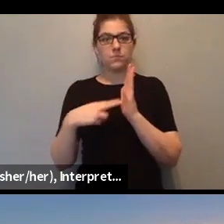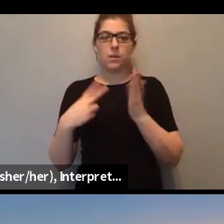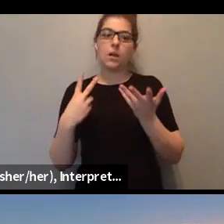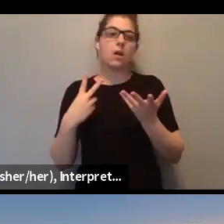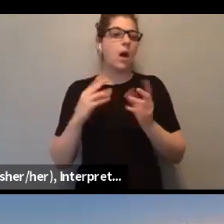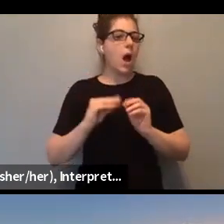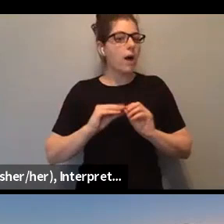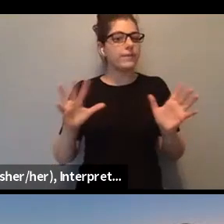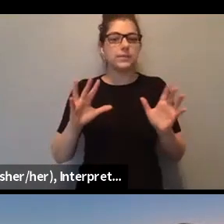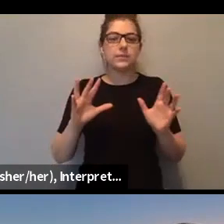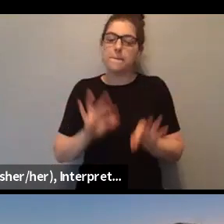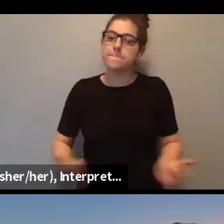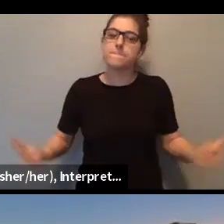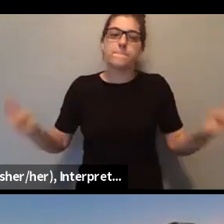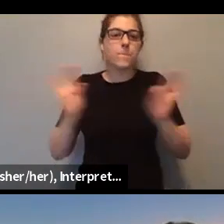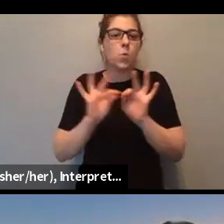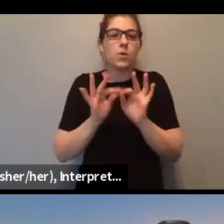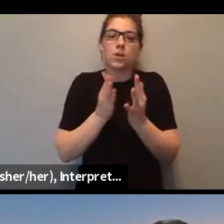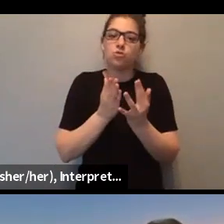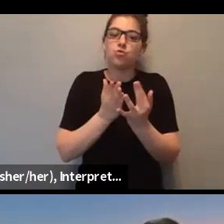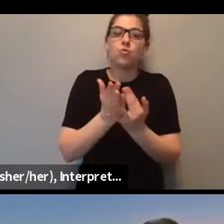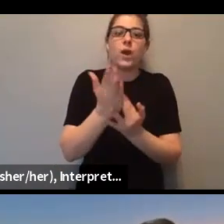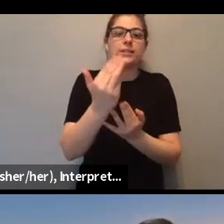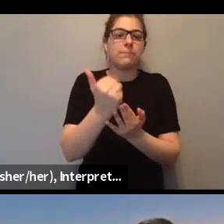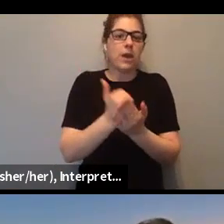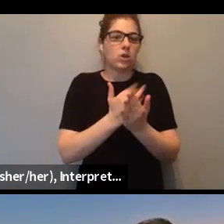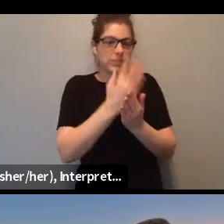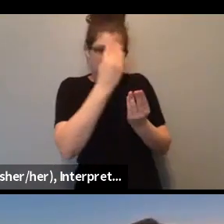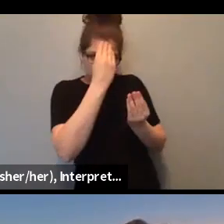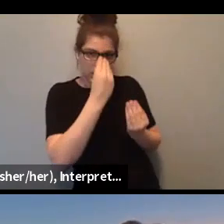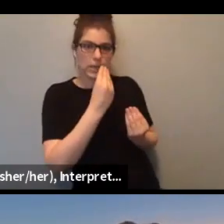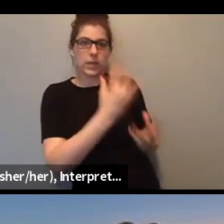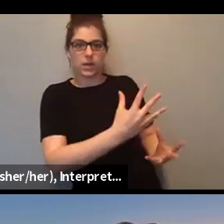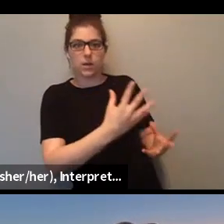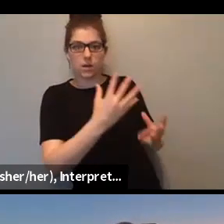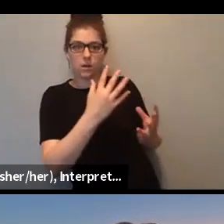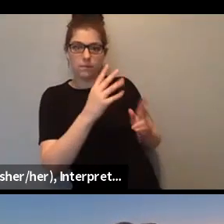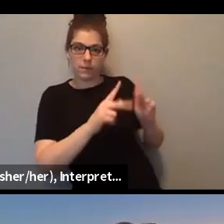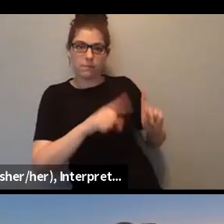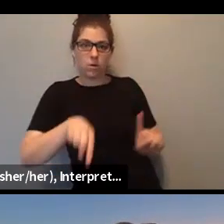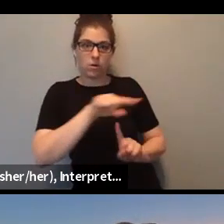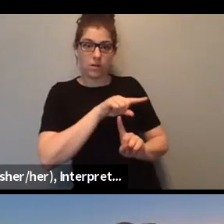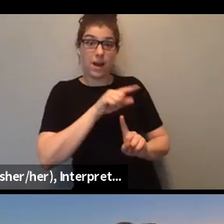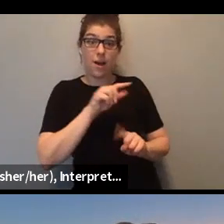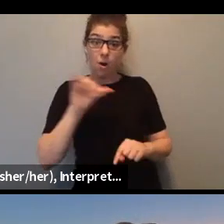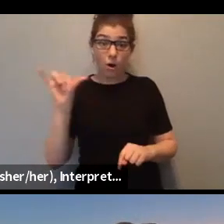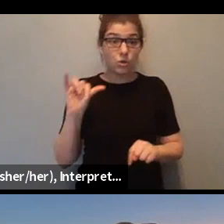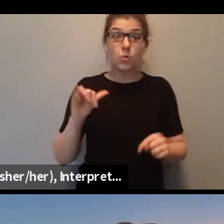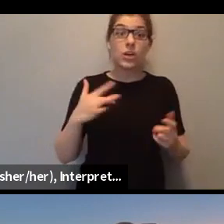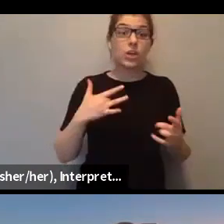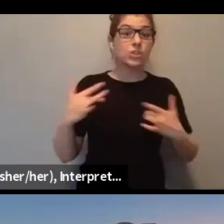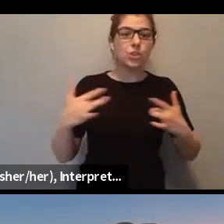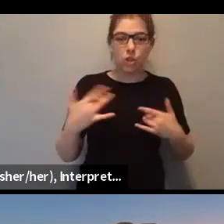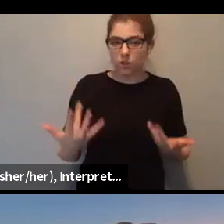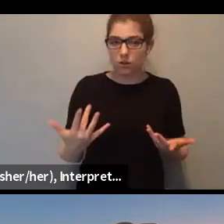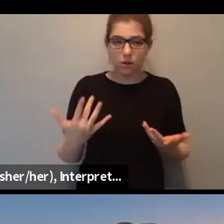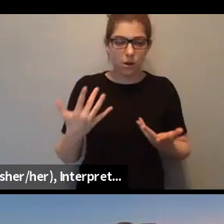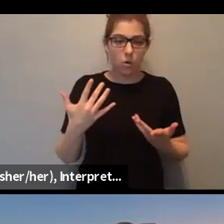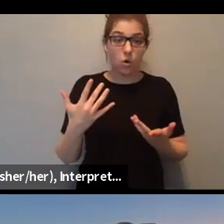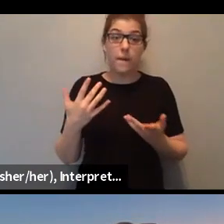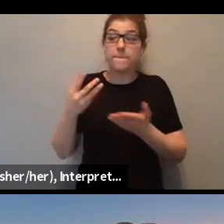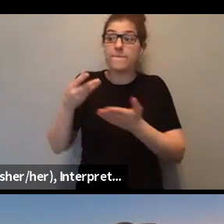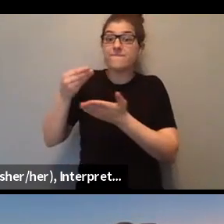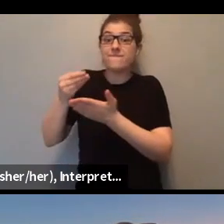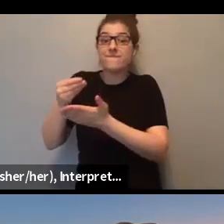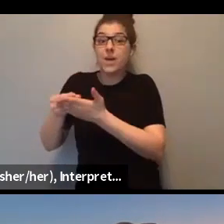transparency. I think that's very important. I also am concerned about what that will mean when funders make